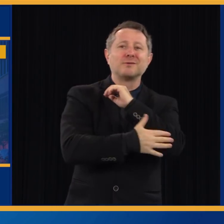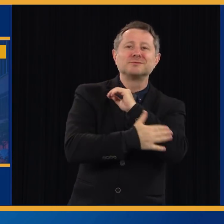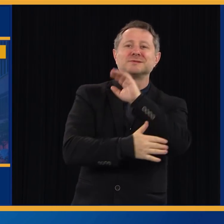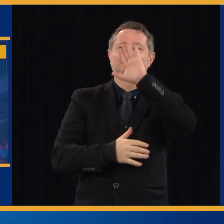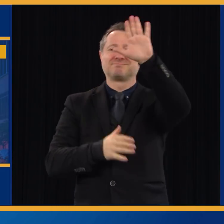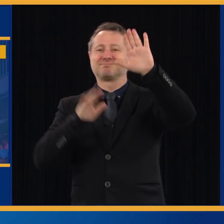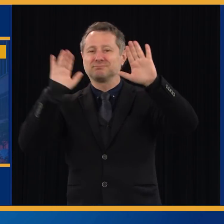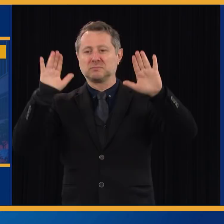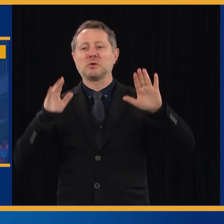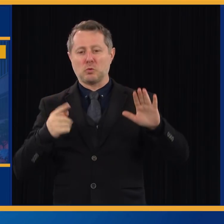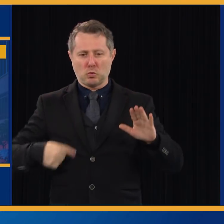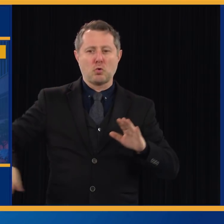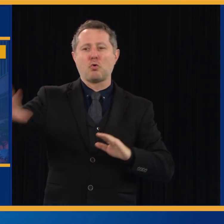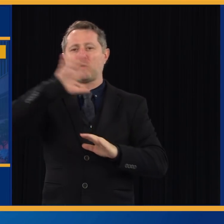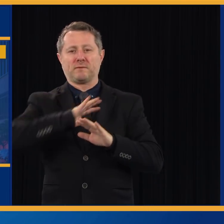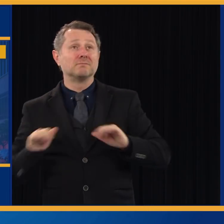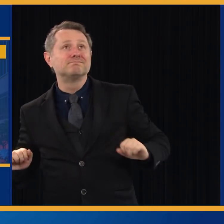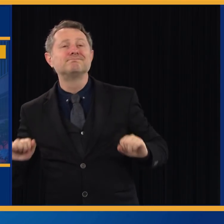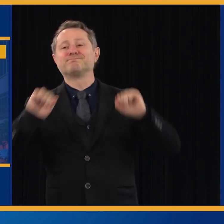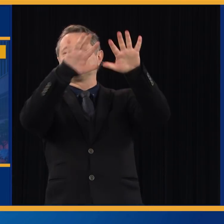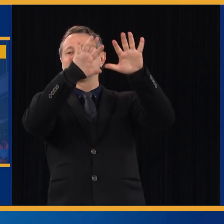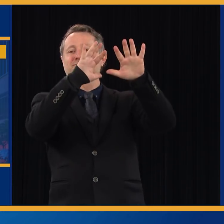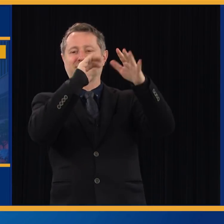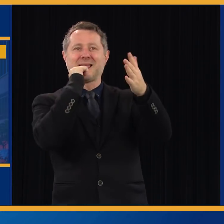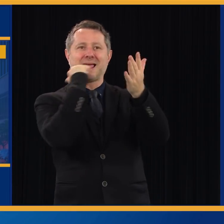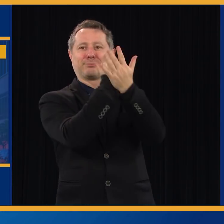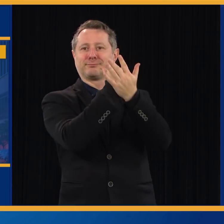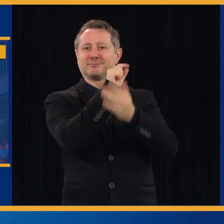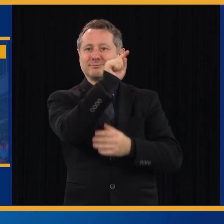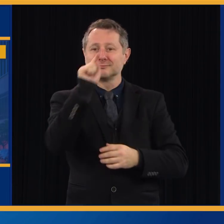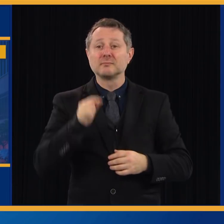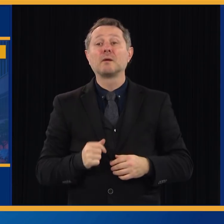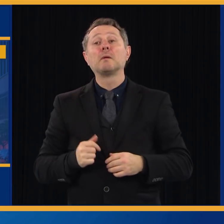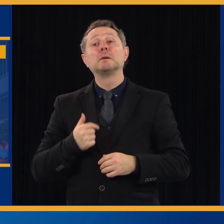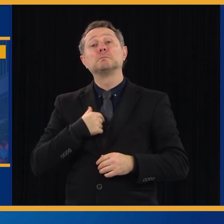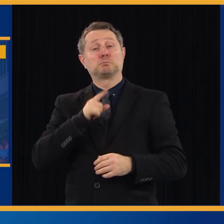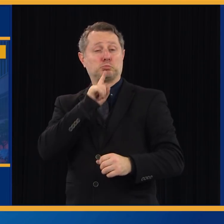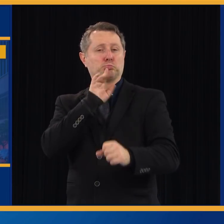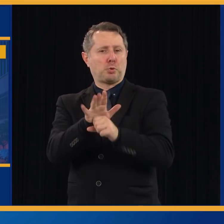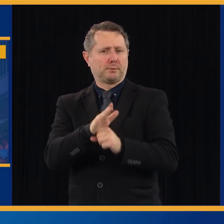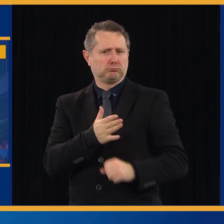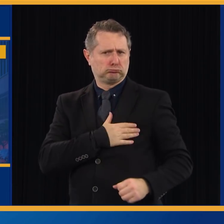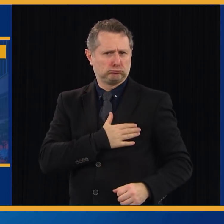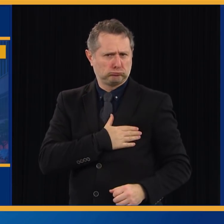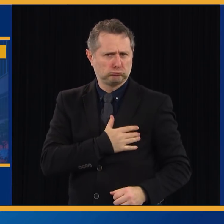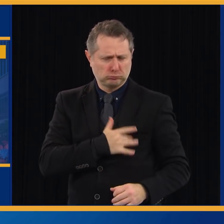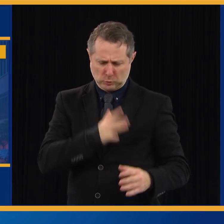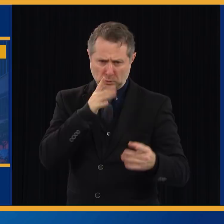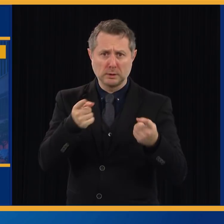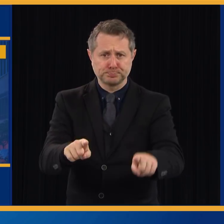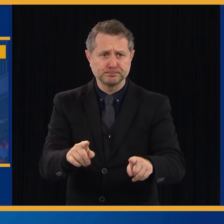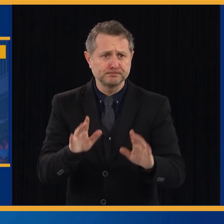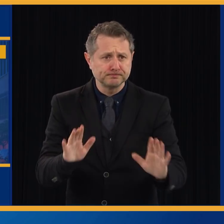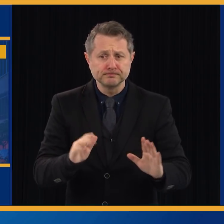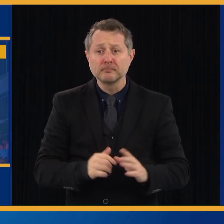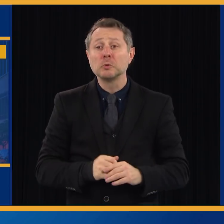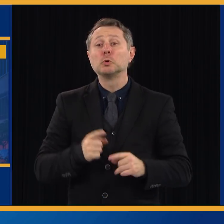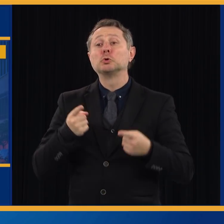of the state will be there. And you have my word on that. You know, in these